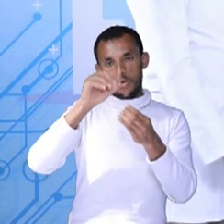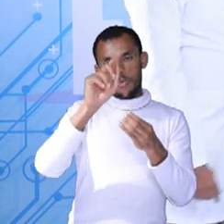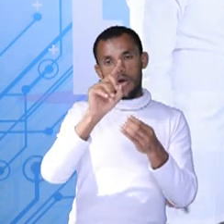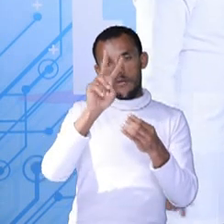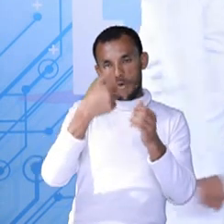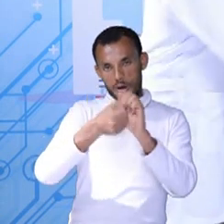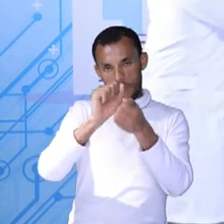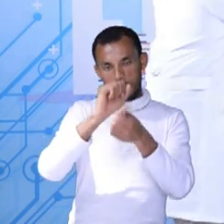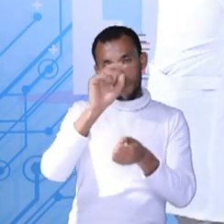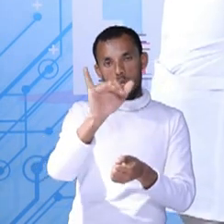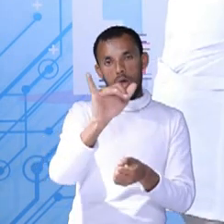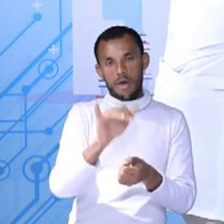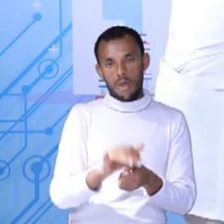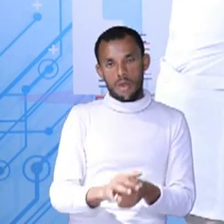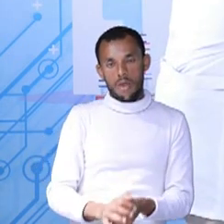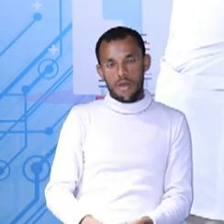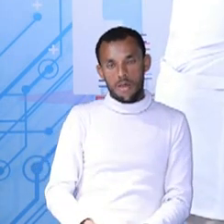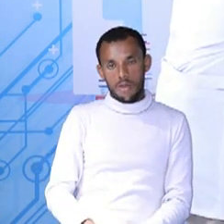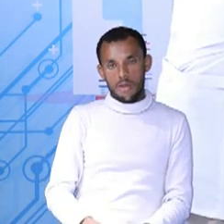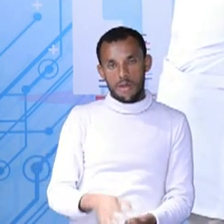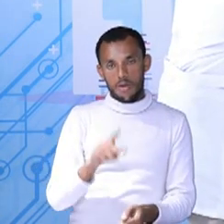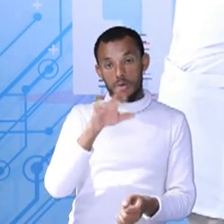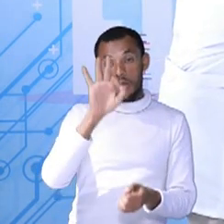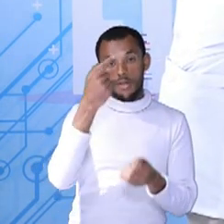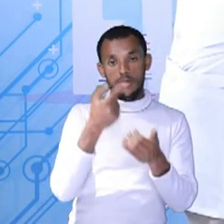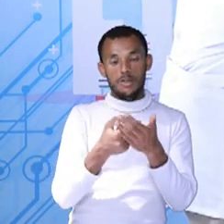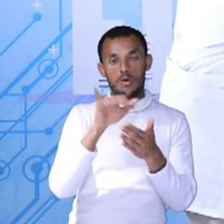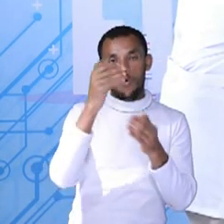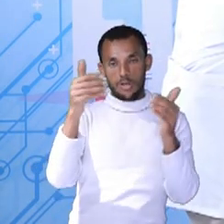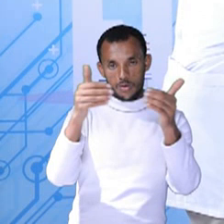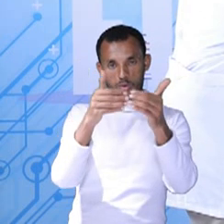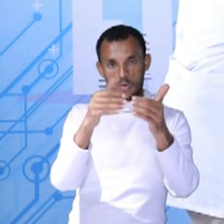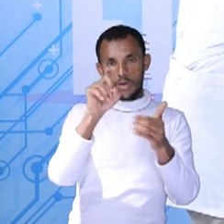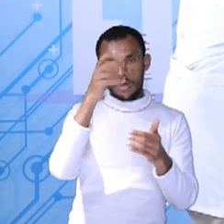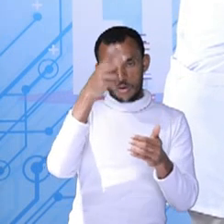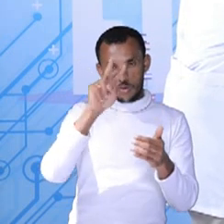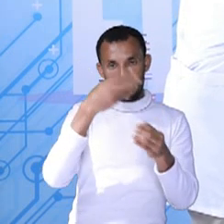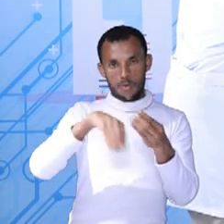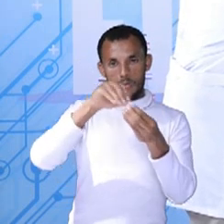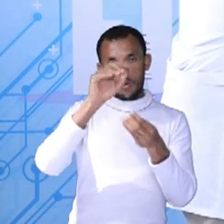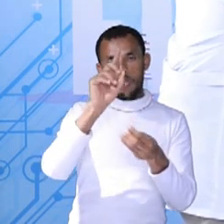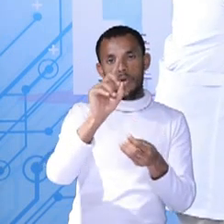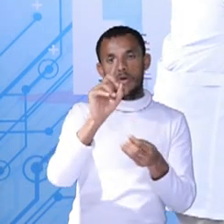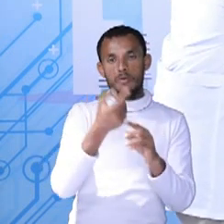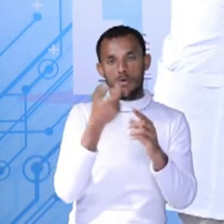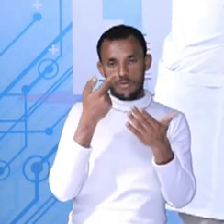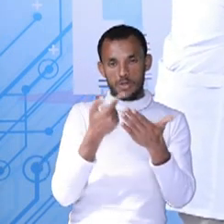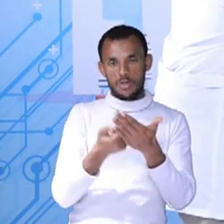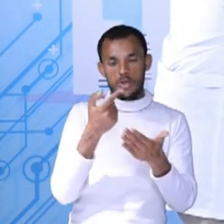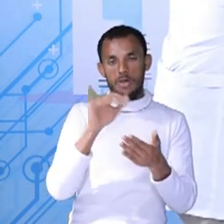into variable y. So we will have this one, y is equal to x squared plus 1. From